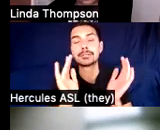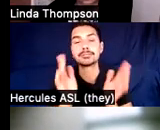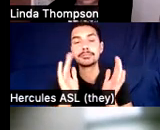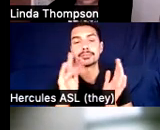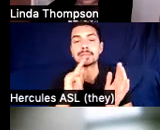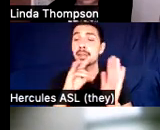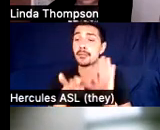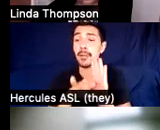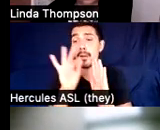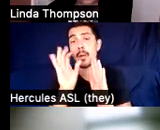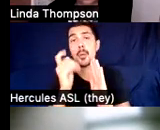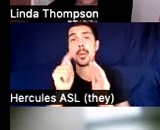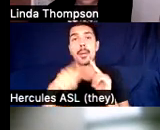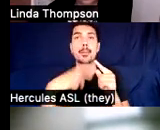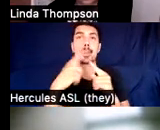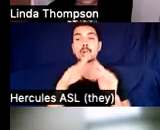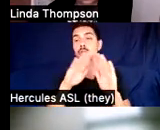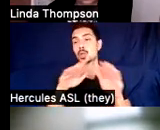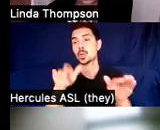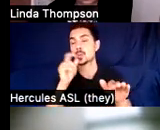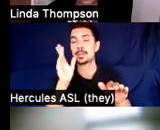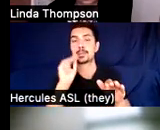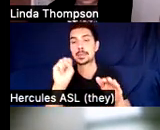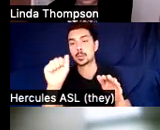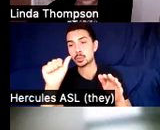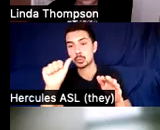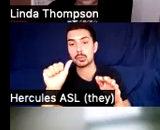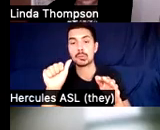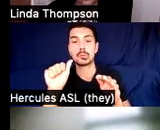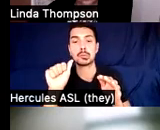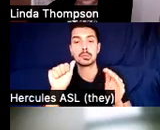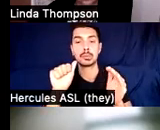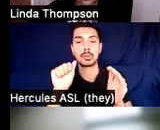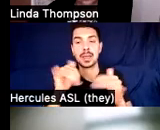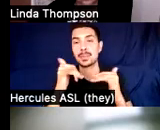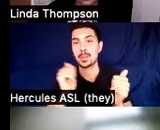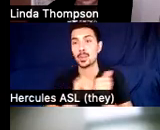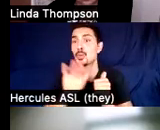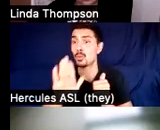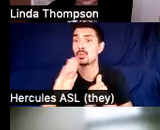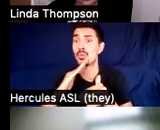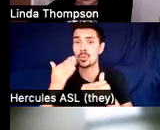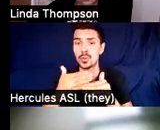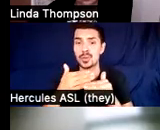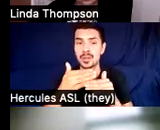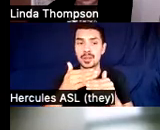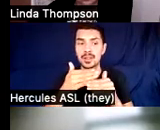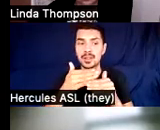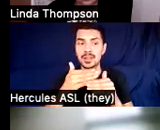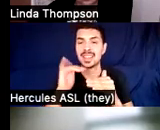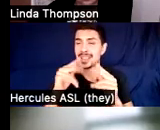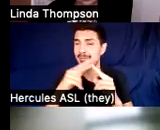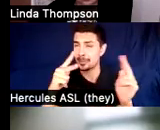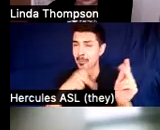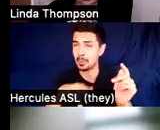finding out about a child who experienced sexual assault that was playing with her daughter, right? That's so personal. And it's